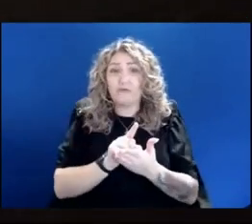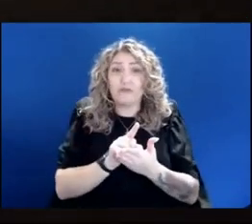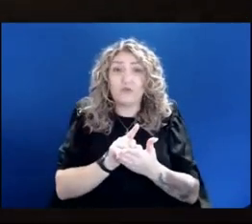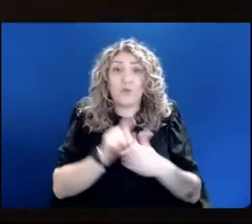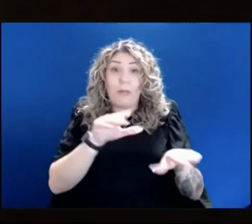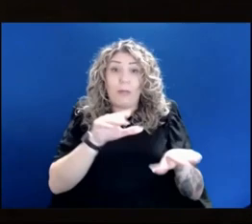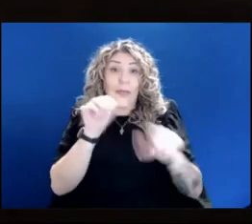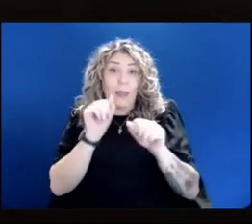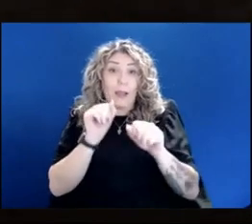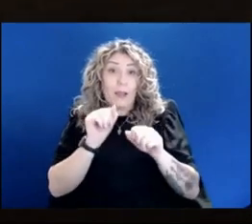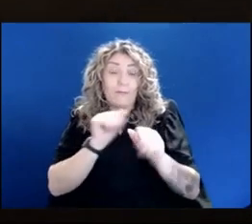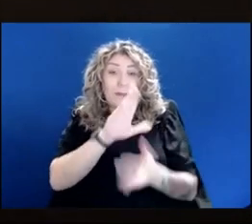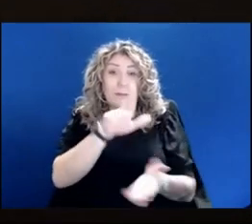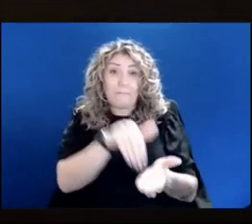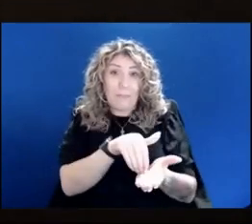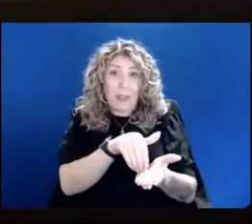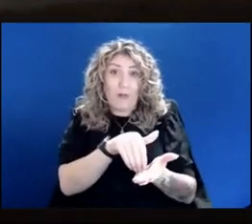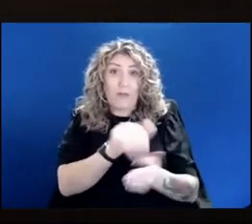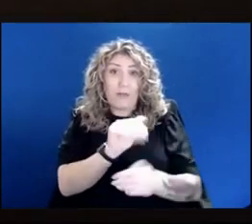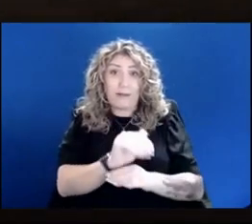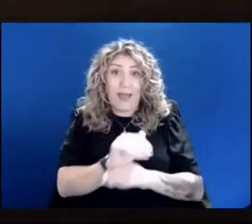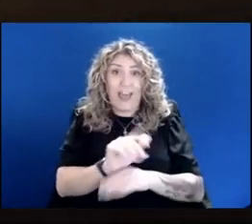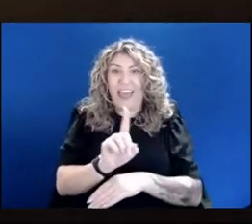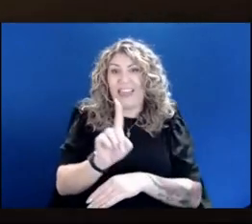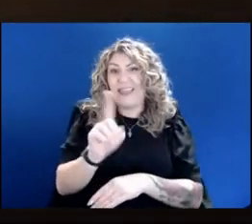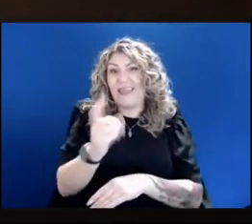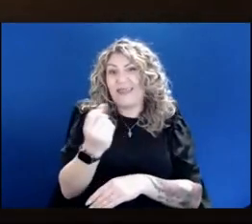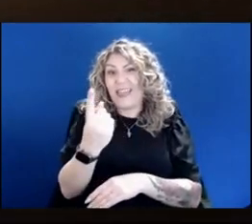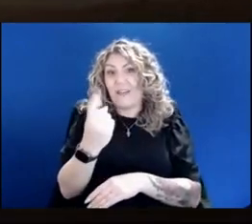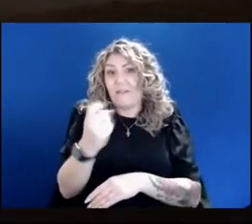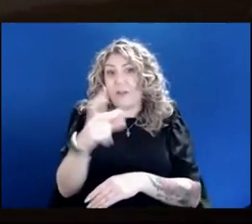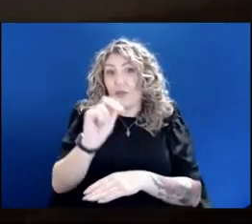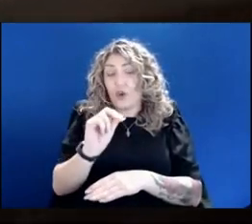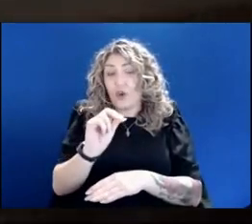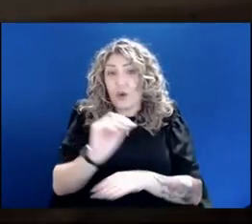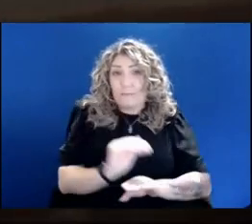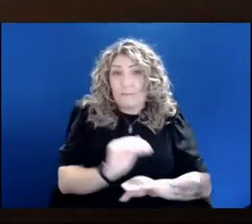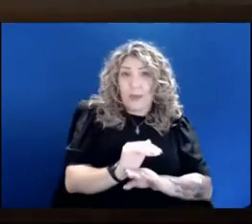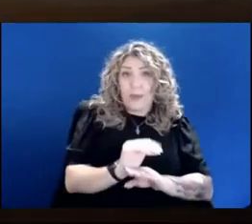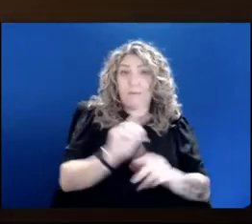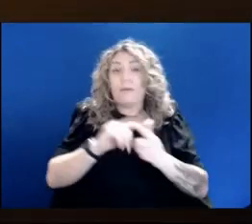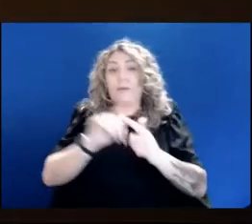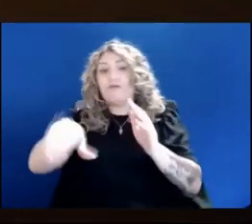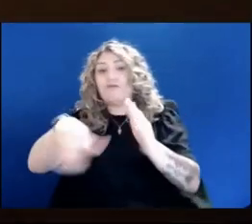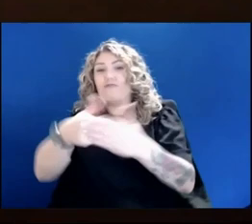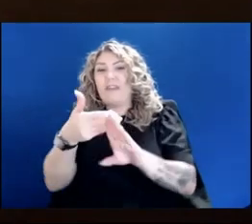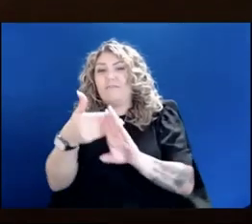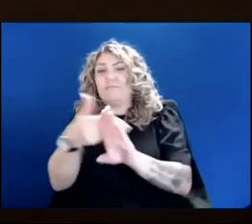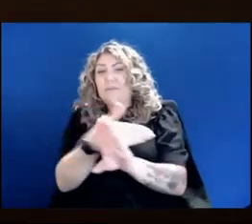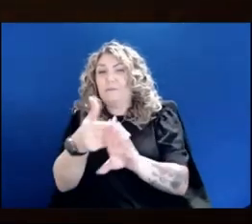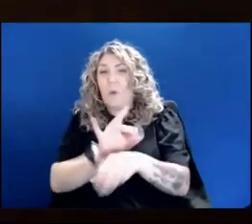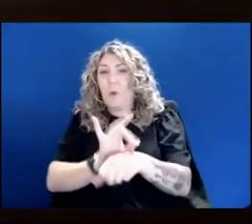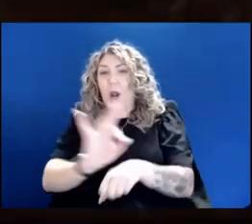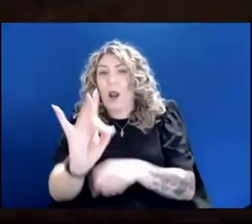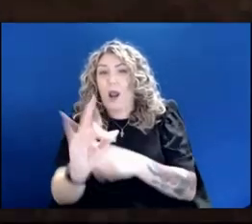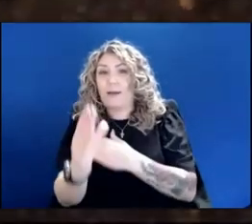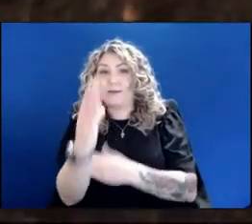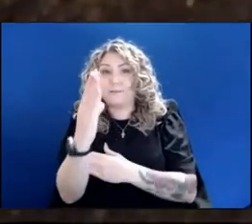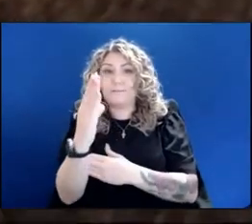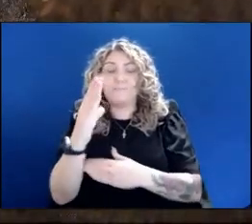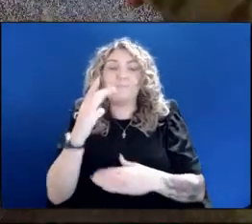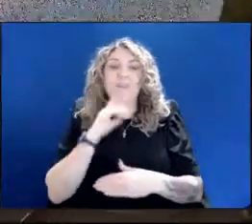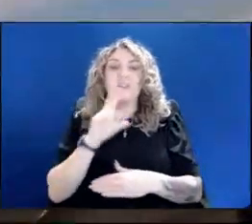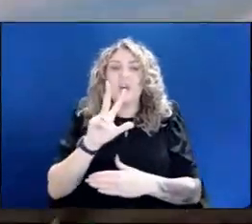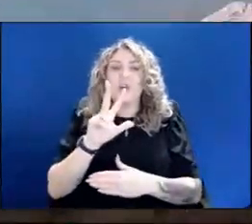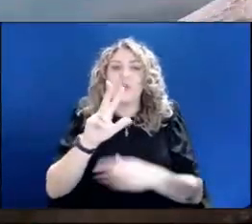summit at 11:30 p.m. and got there just before 8 a.m. So you're summiting in the cover of darkness. It's a 3-mile summit